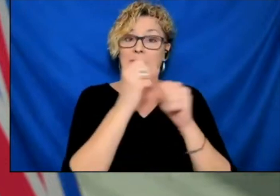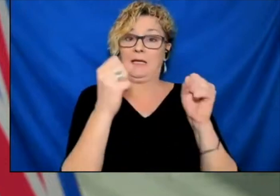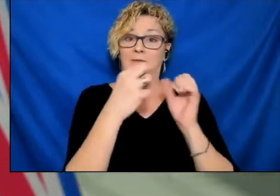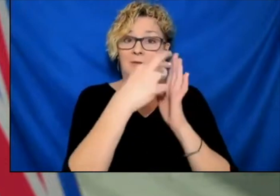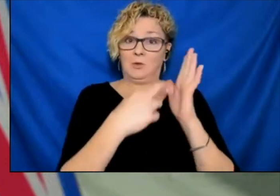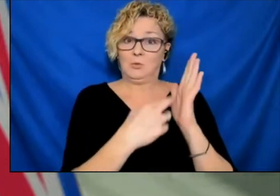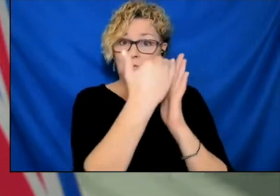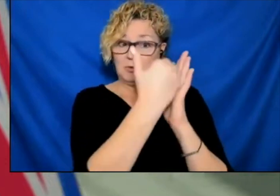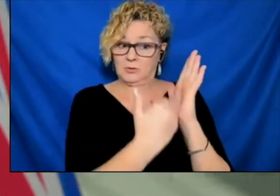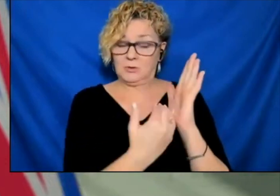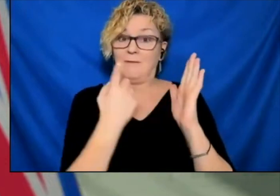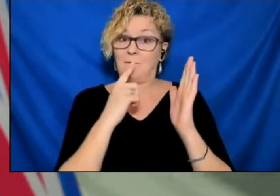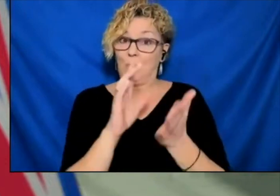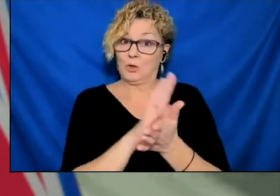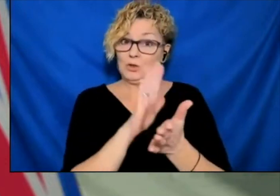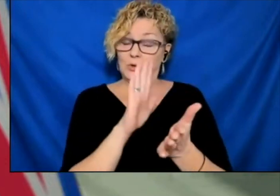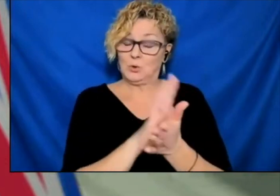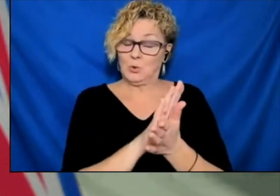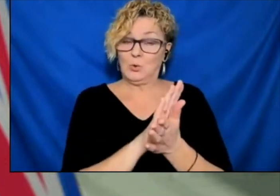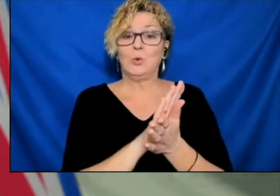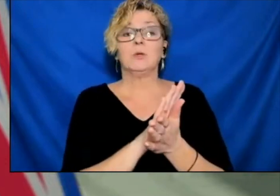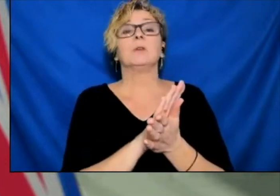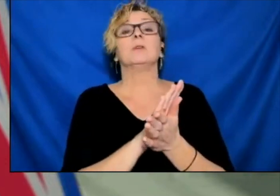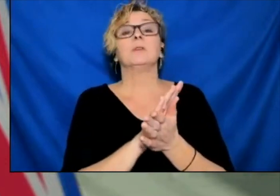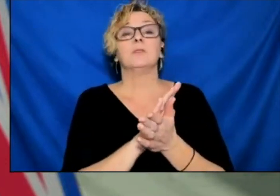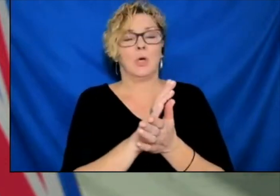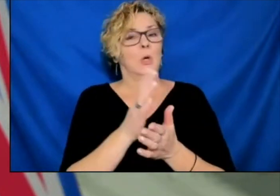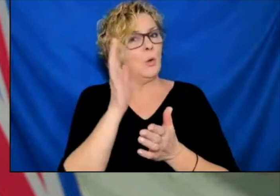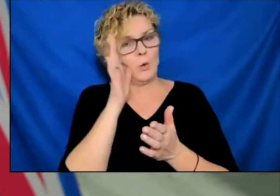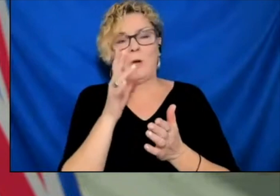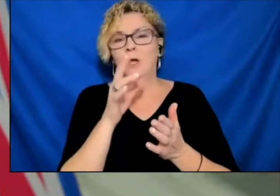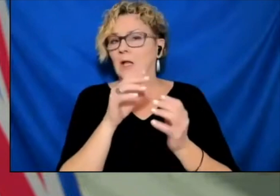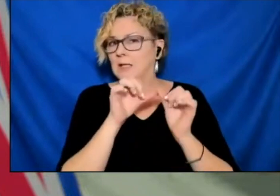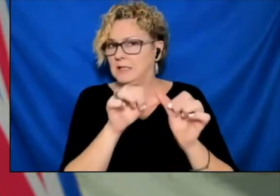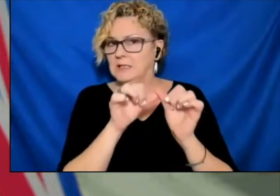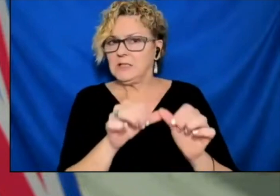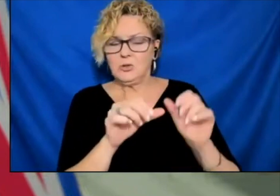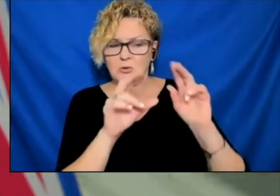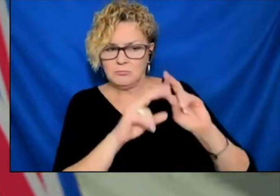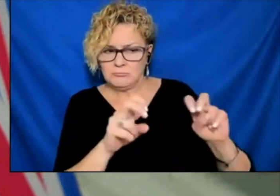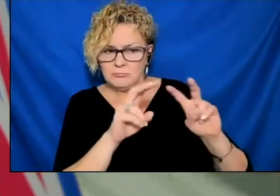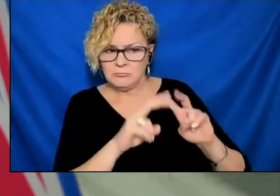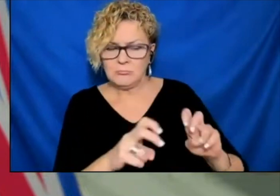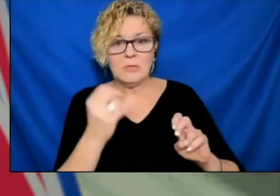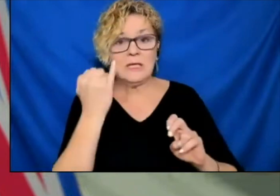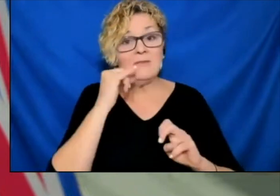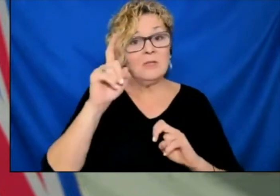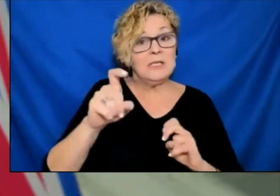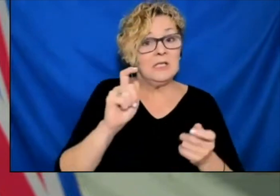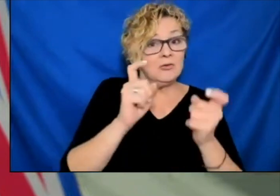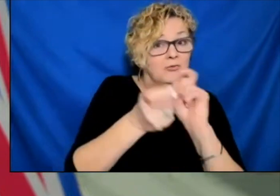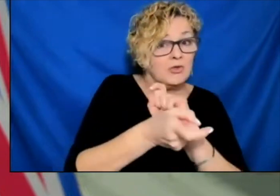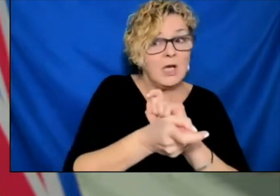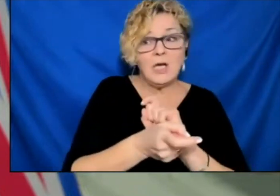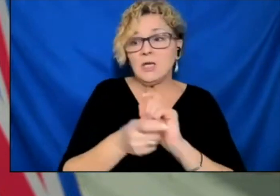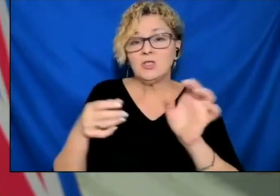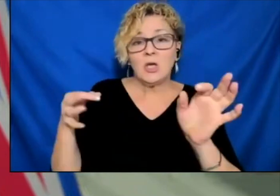to be updated as needed in consultation and at the direction of public health. Schools will